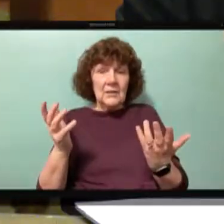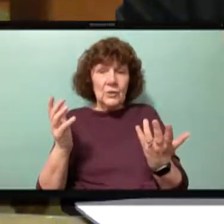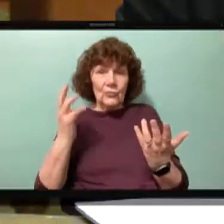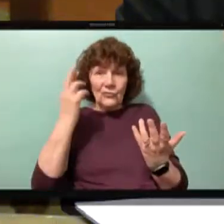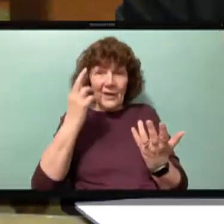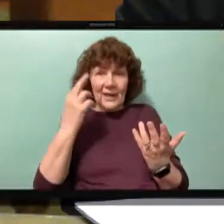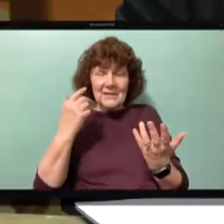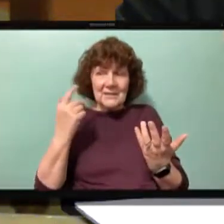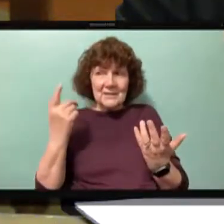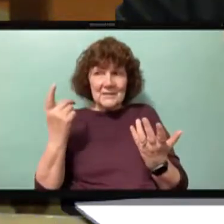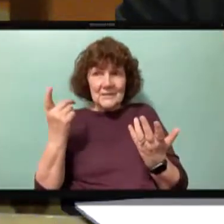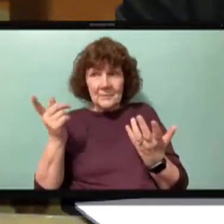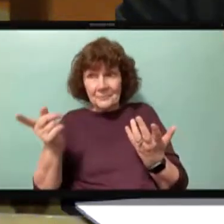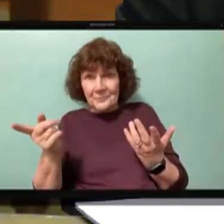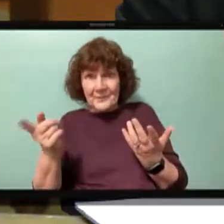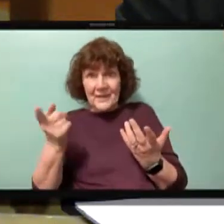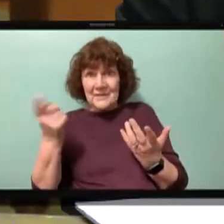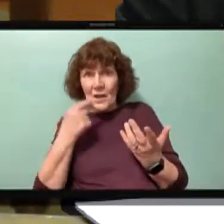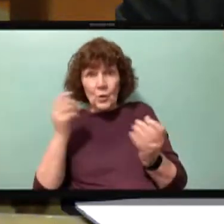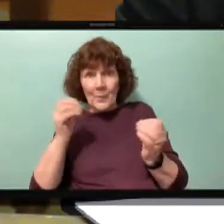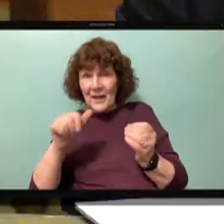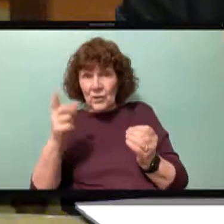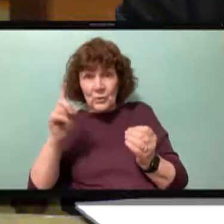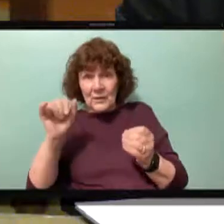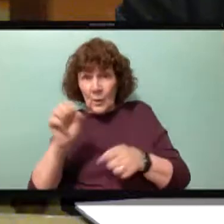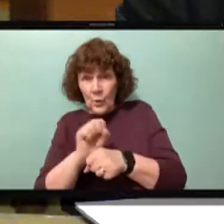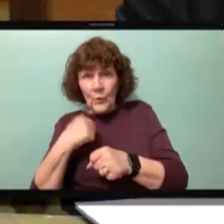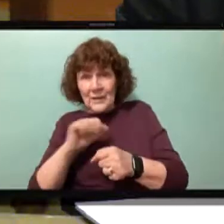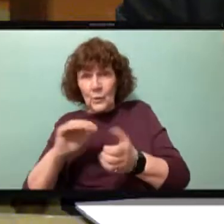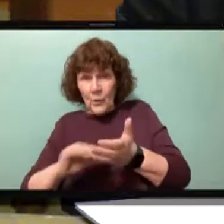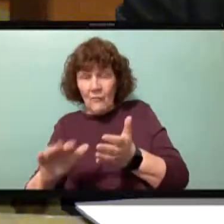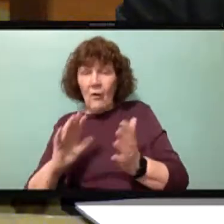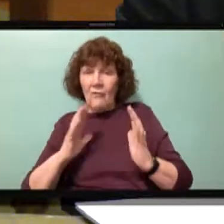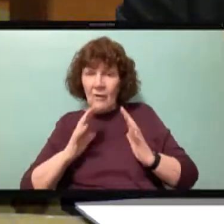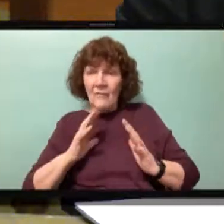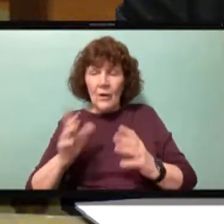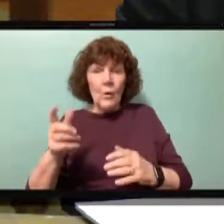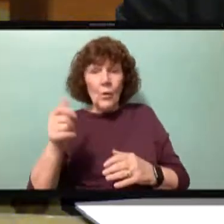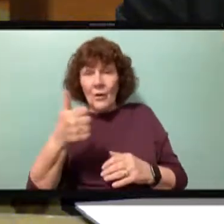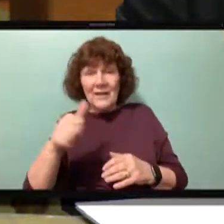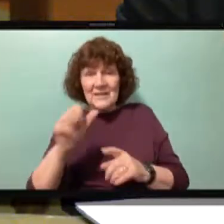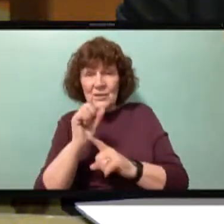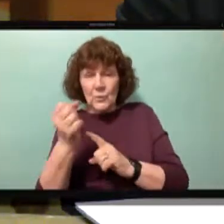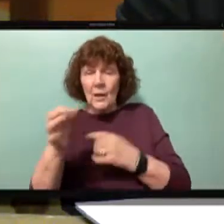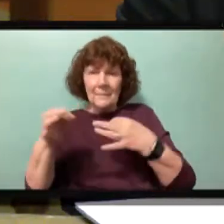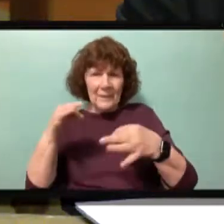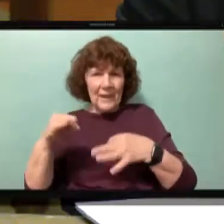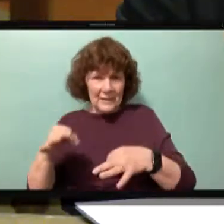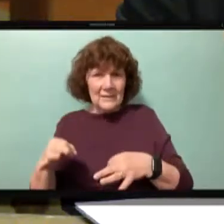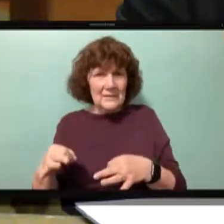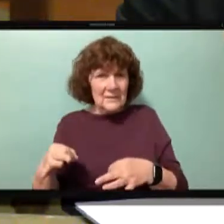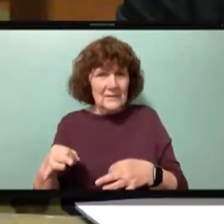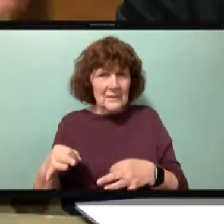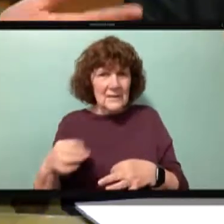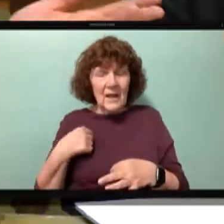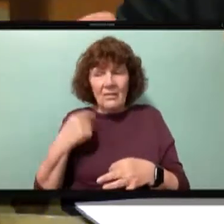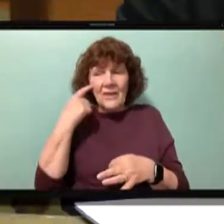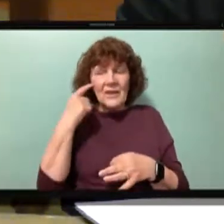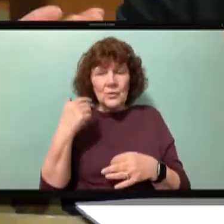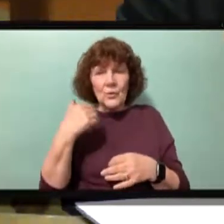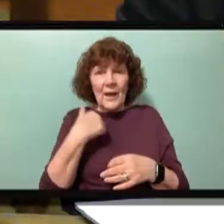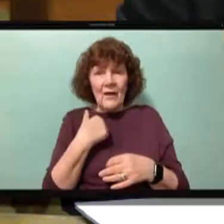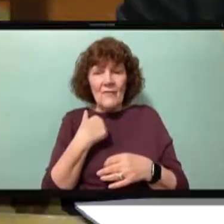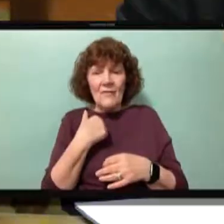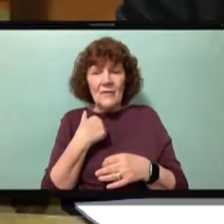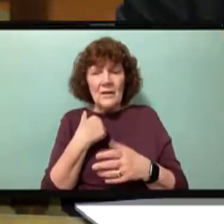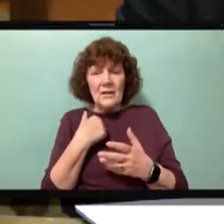waiver. Or, you know, whatever the circumstance might be. But I think that having the, I